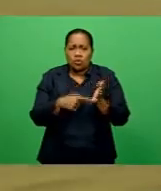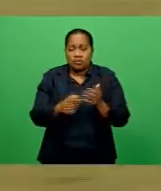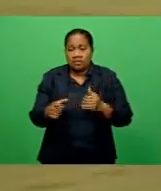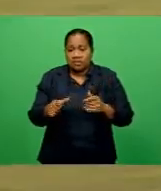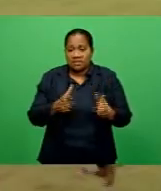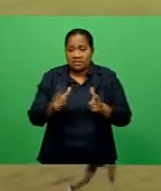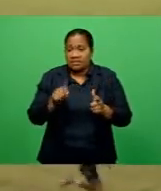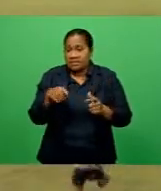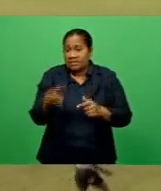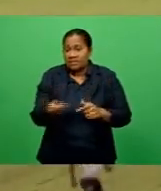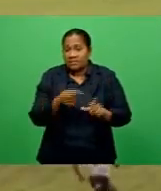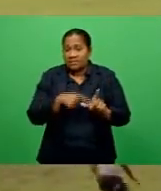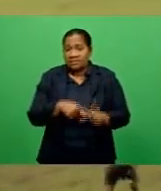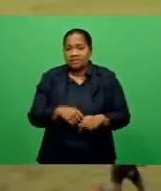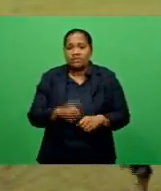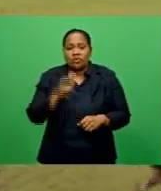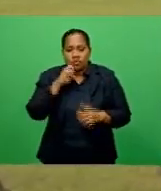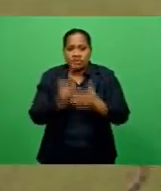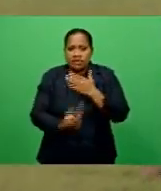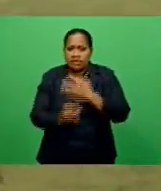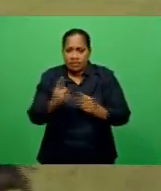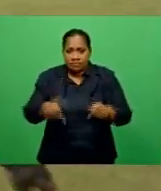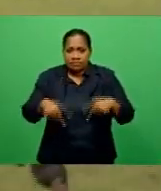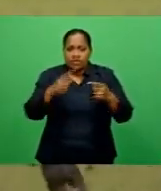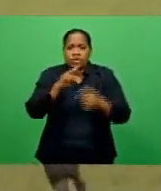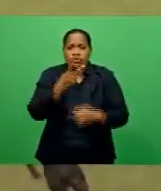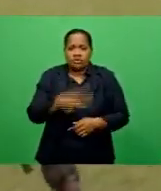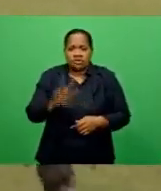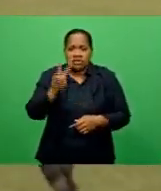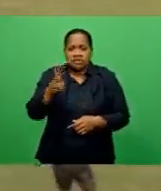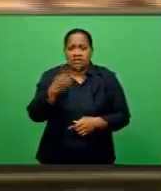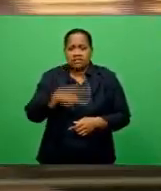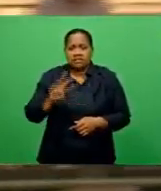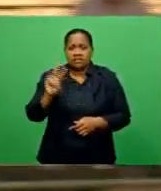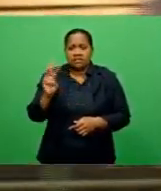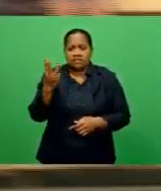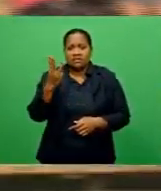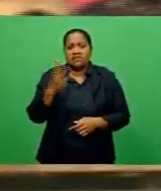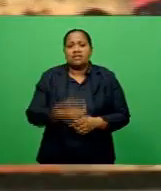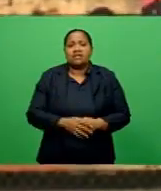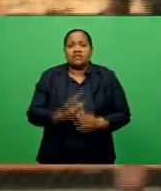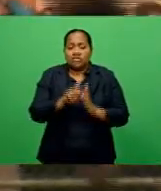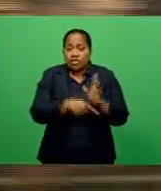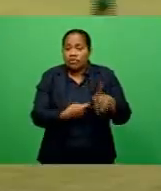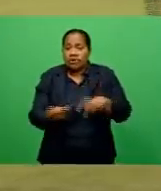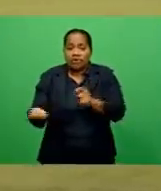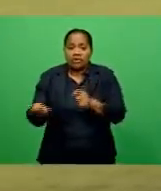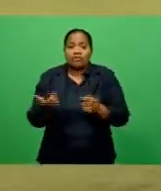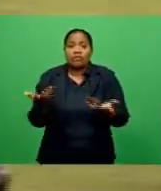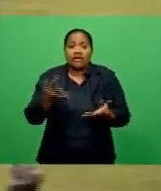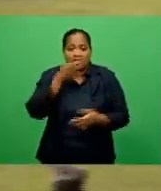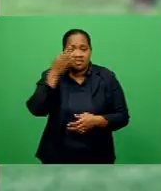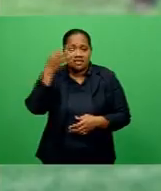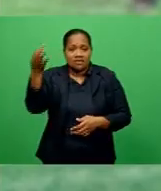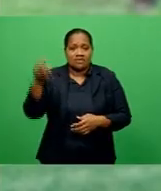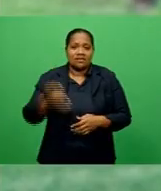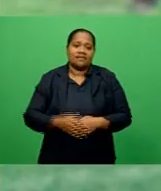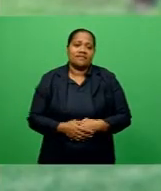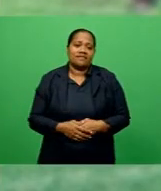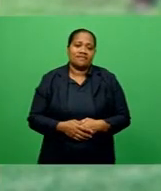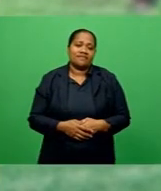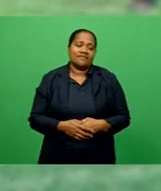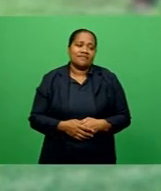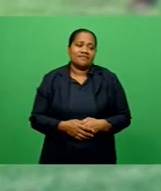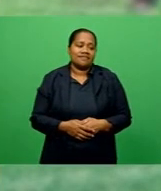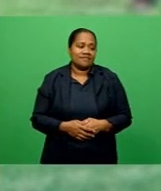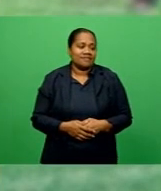held on the 22nd and 23rd of January at Lawanga Park in Singatoka. Aquila Dama, FBC Sports. The